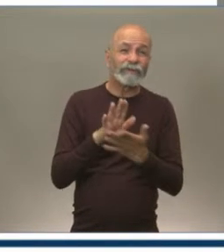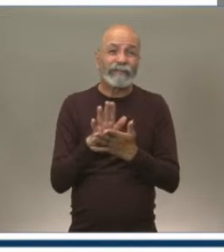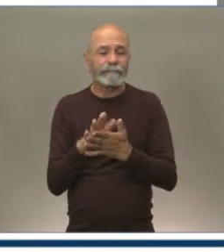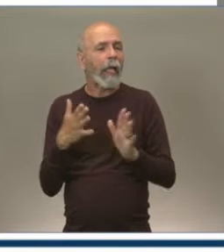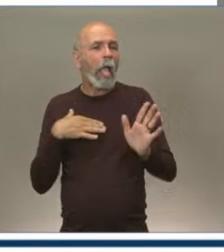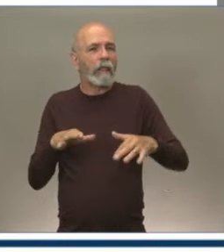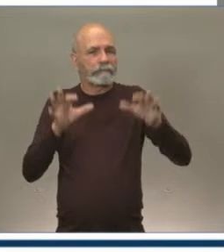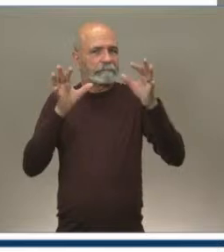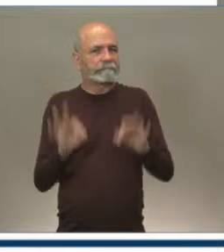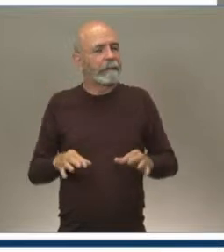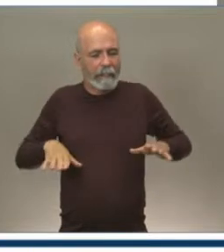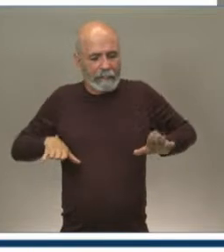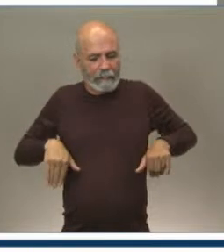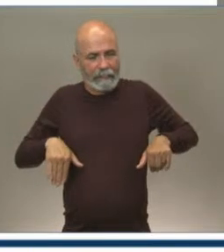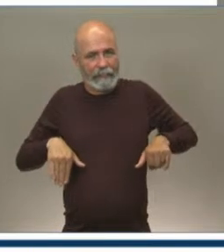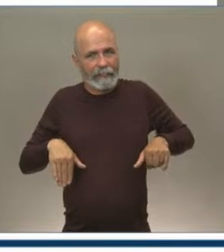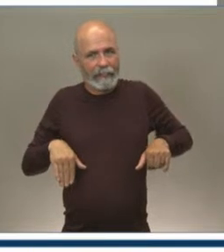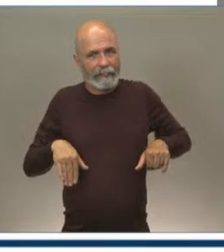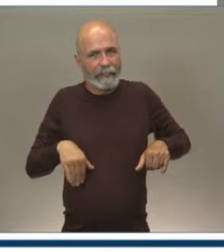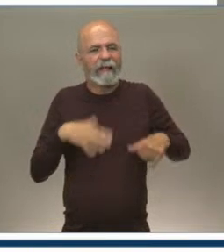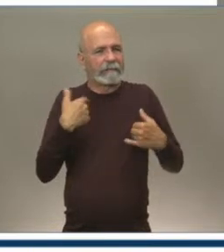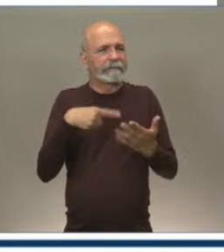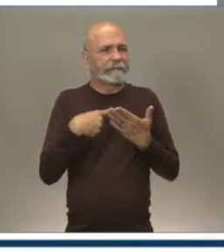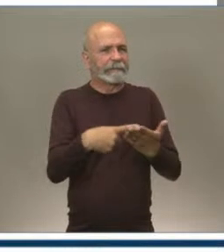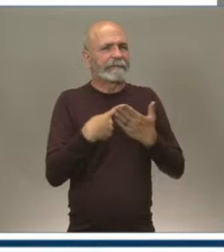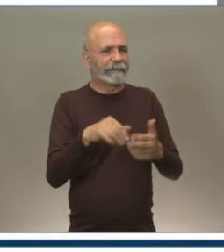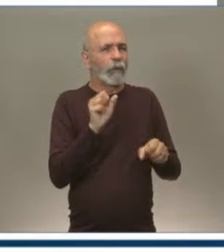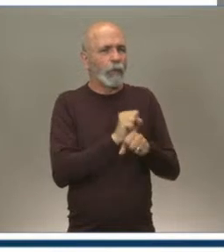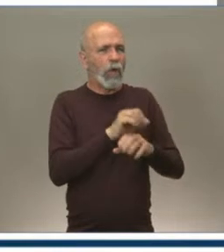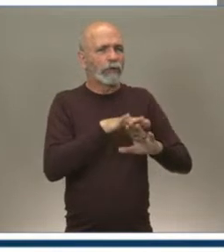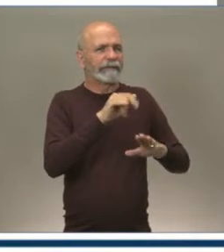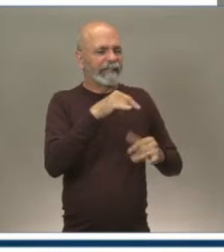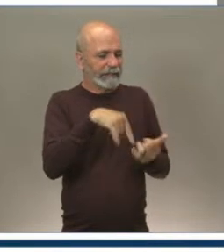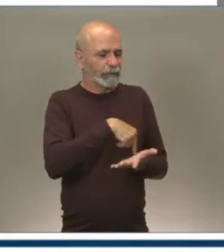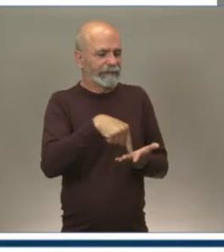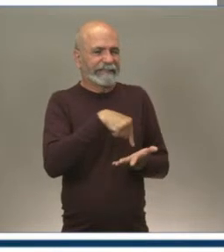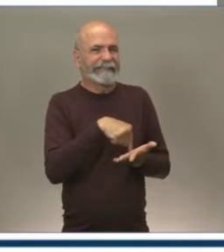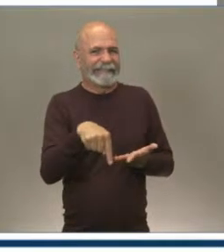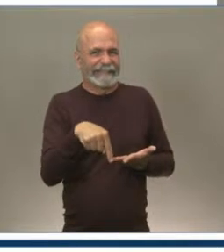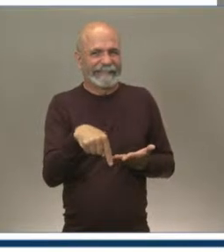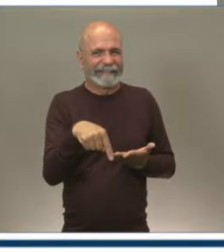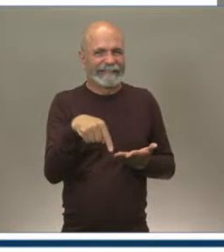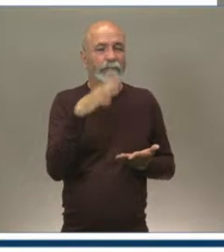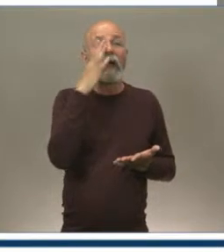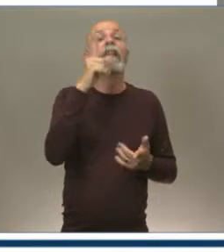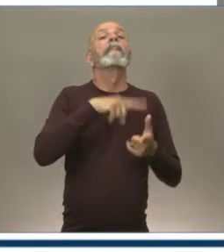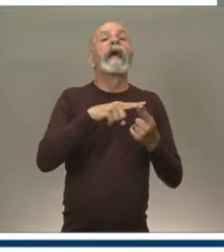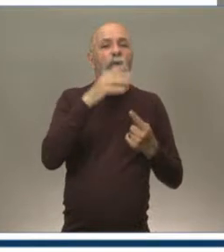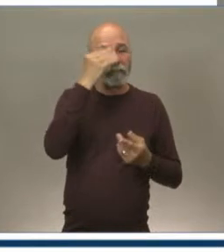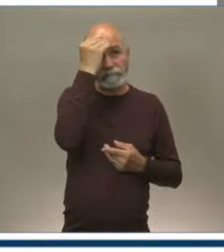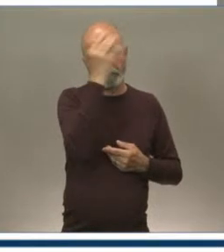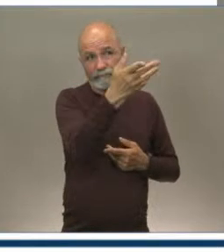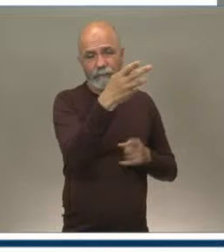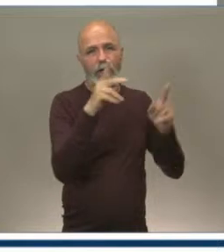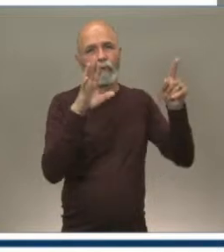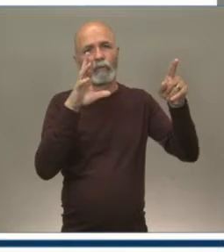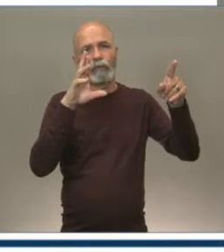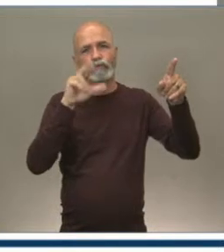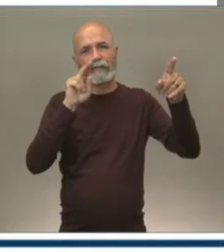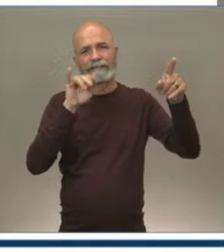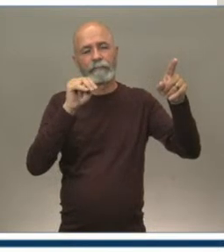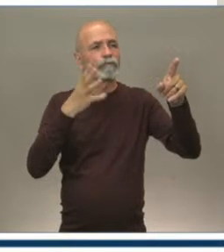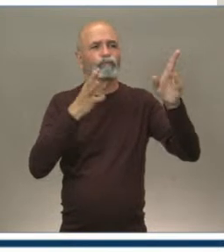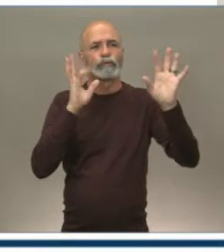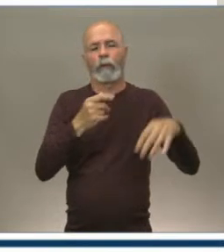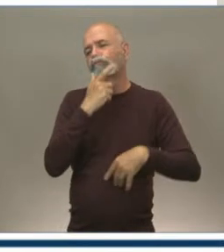made. But we're having those conversations this week, and we'll bring those back ultimately for the Premier and his for his decisions.